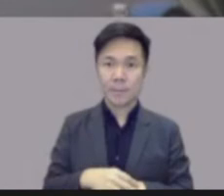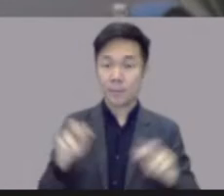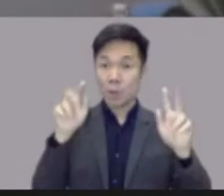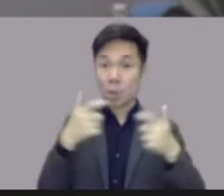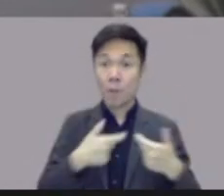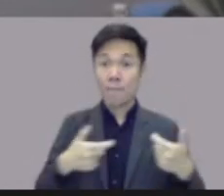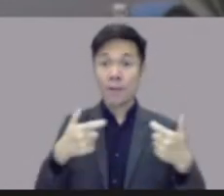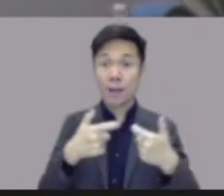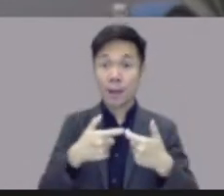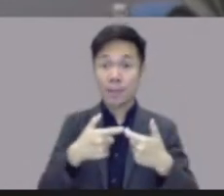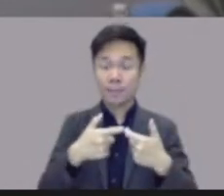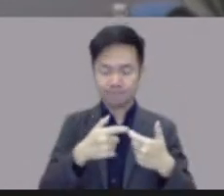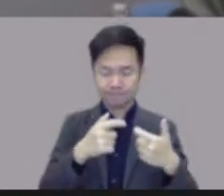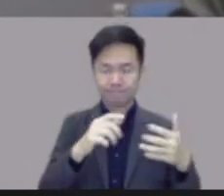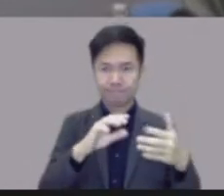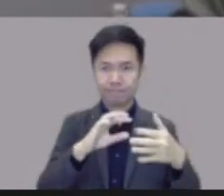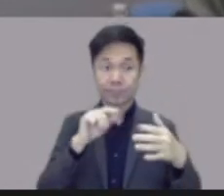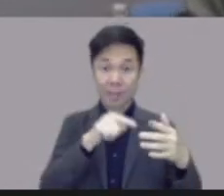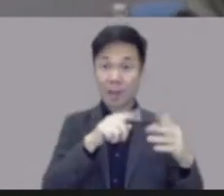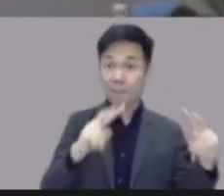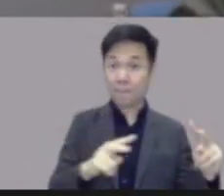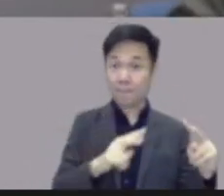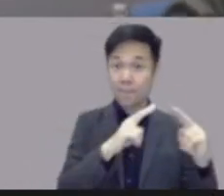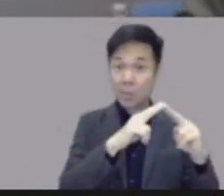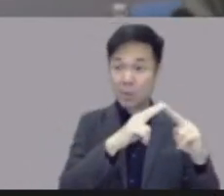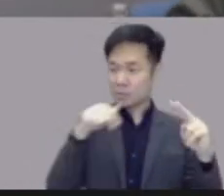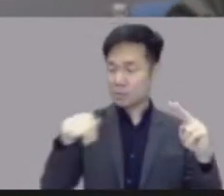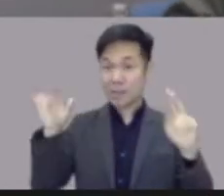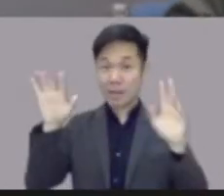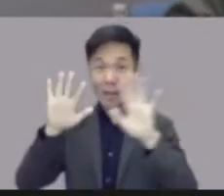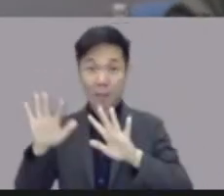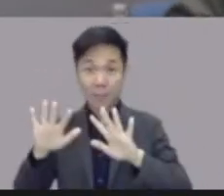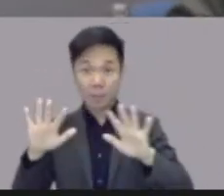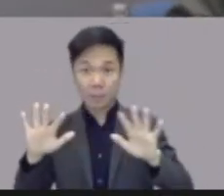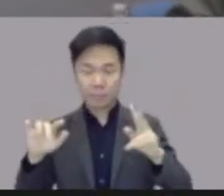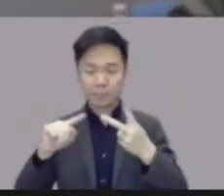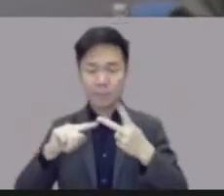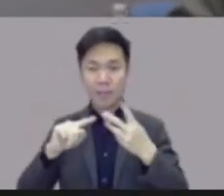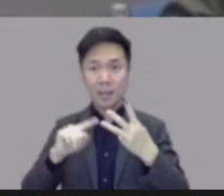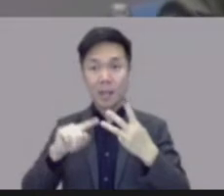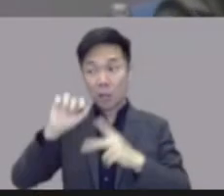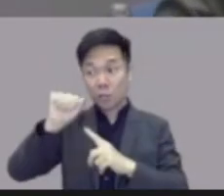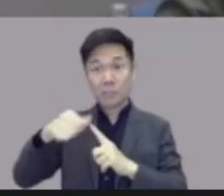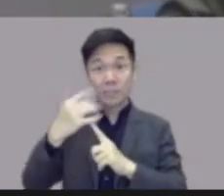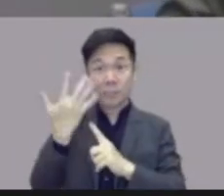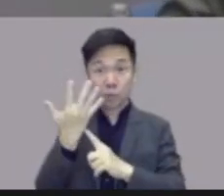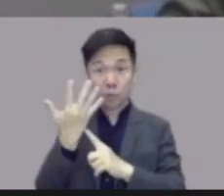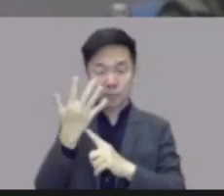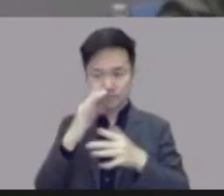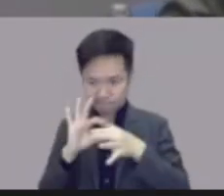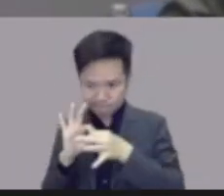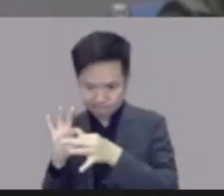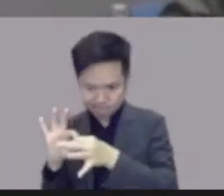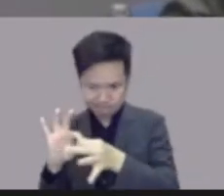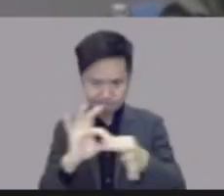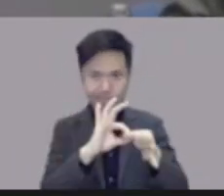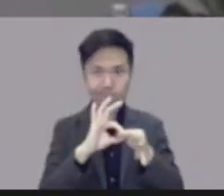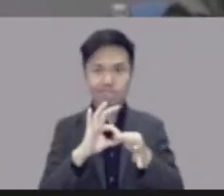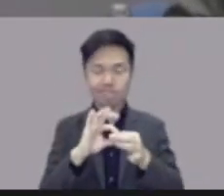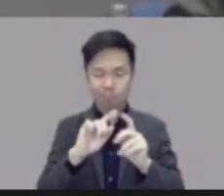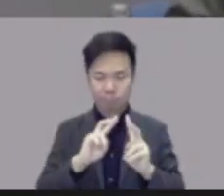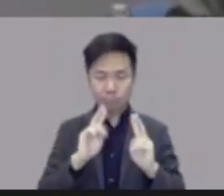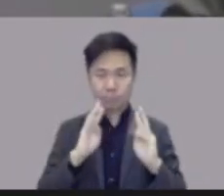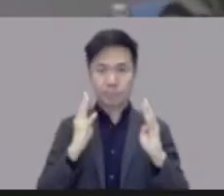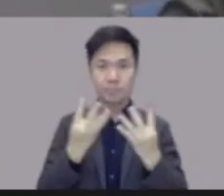between the policy agreement on the climate change and the 2030 agenda for system development was convened by the United